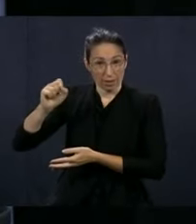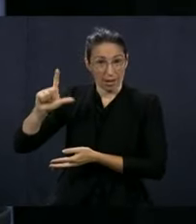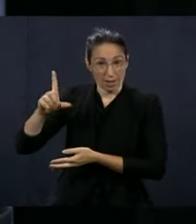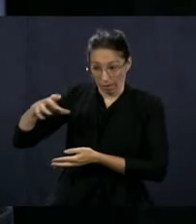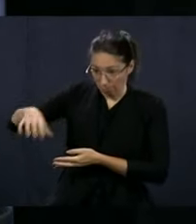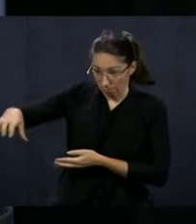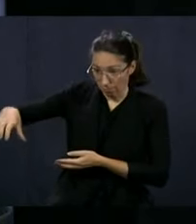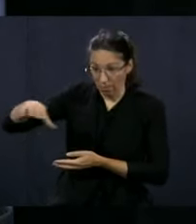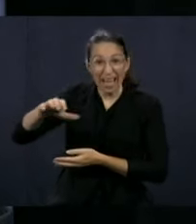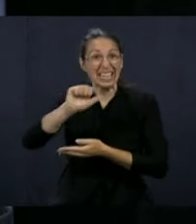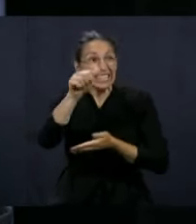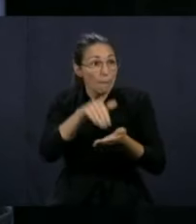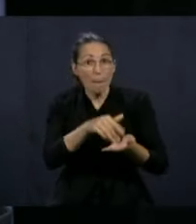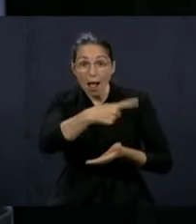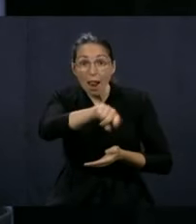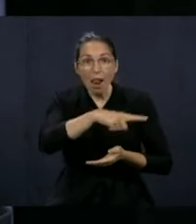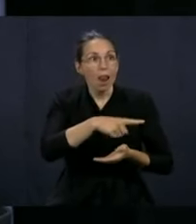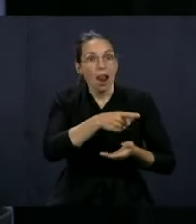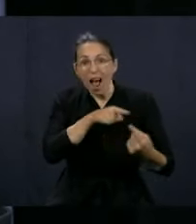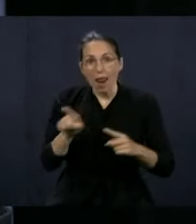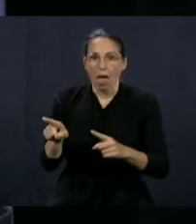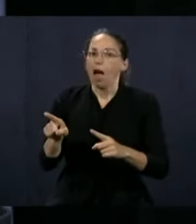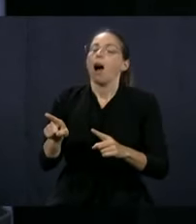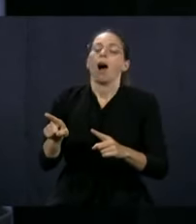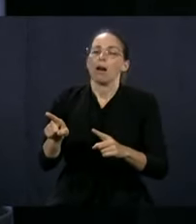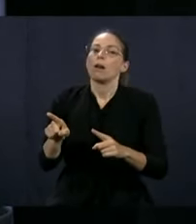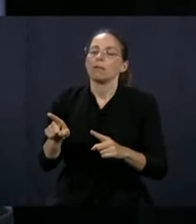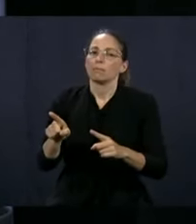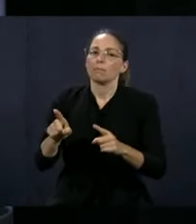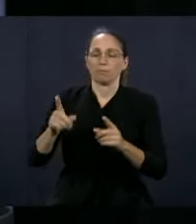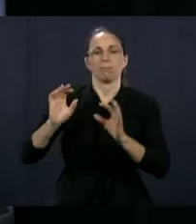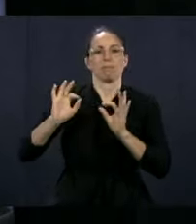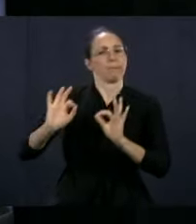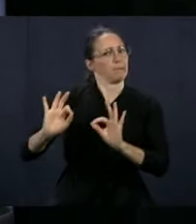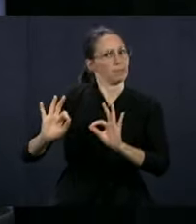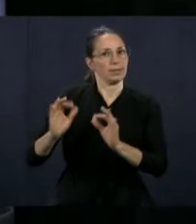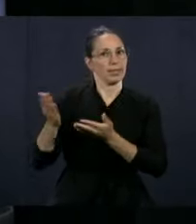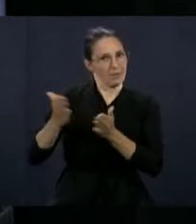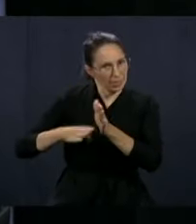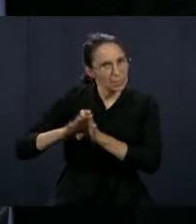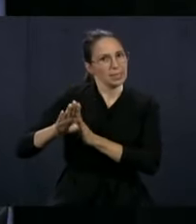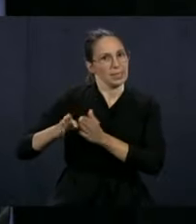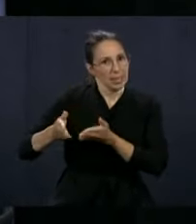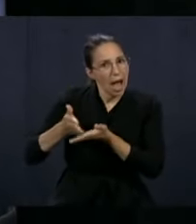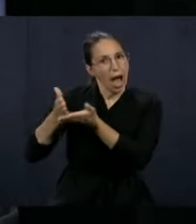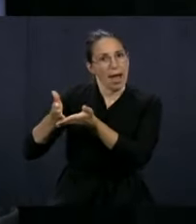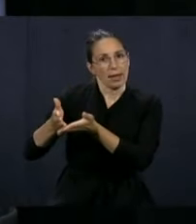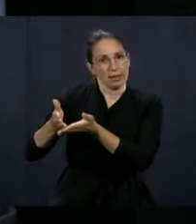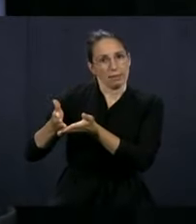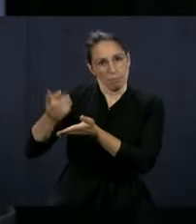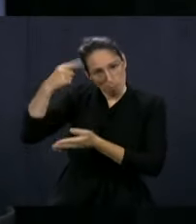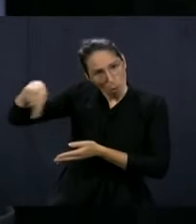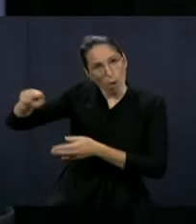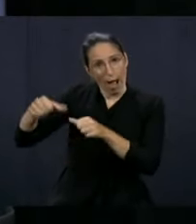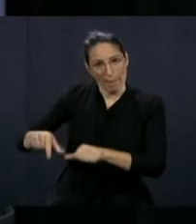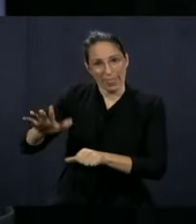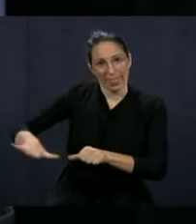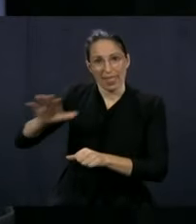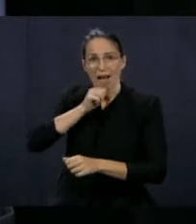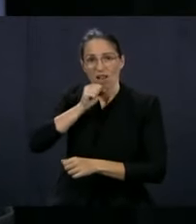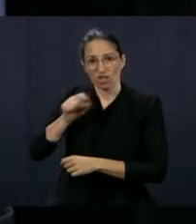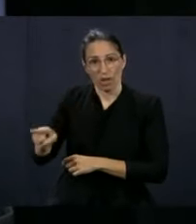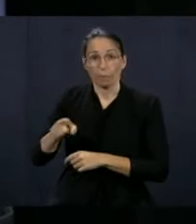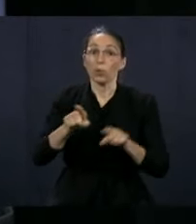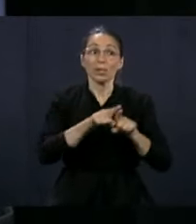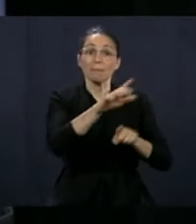is something that is going to improve the quality of the services that are given to residents, but also, and it is important to say